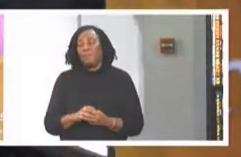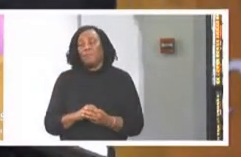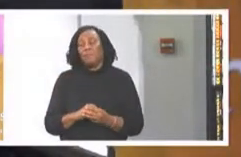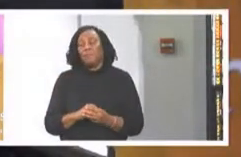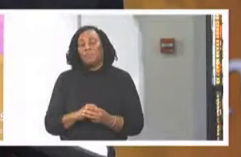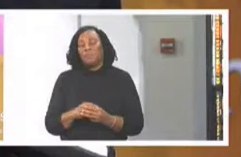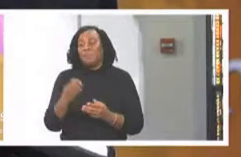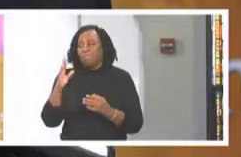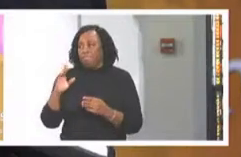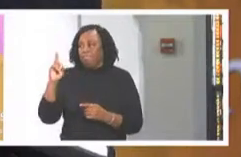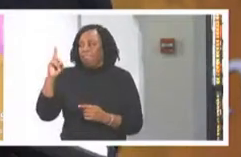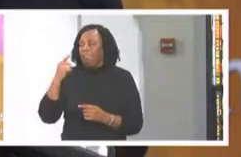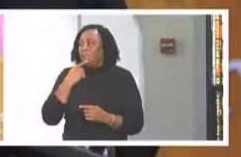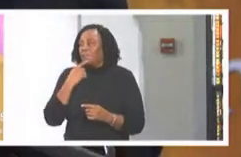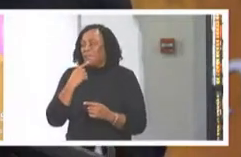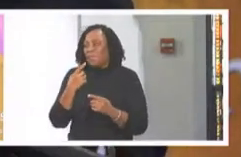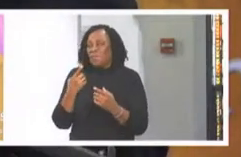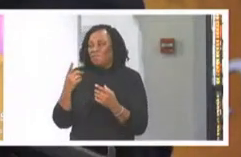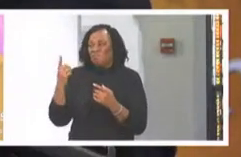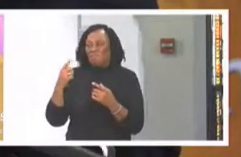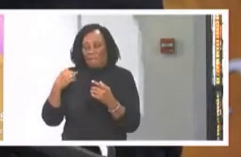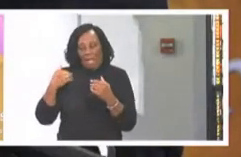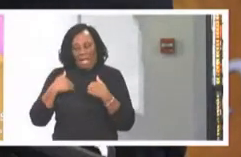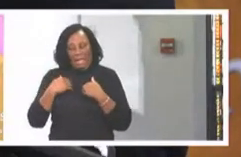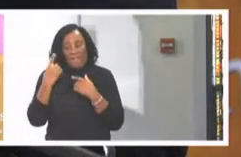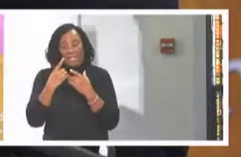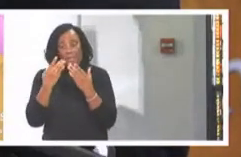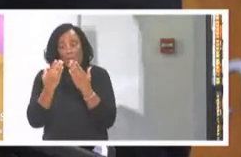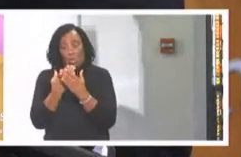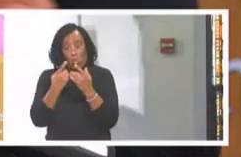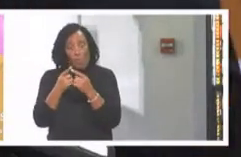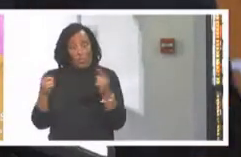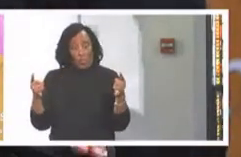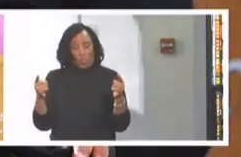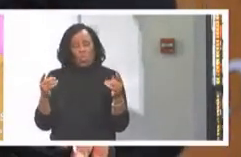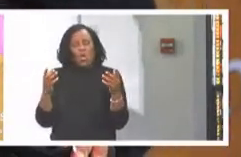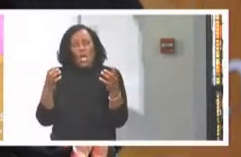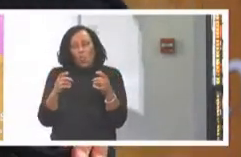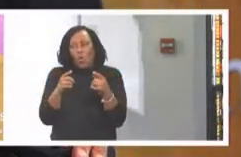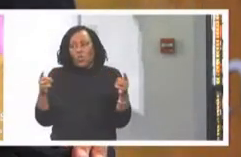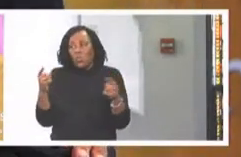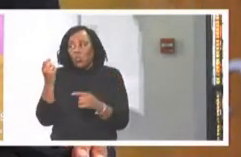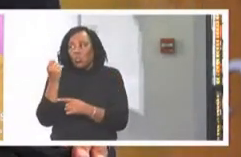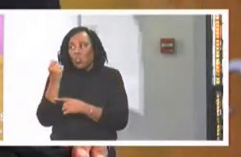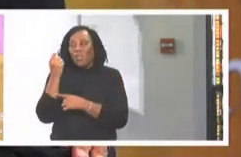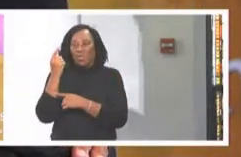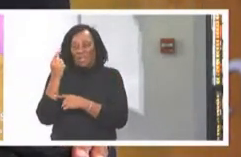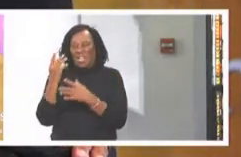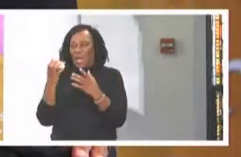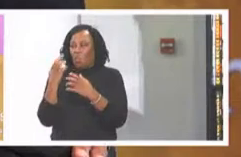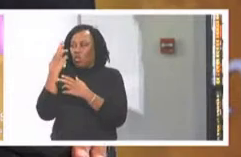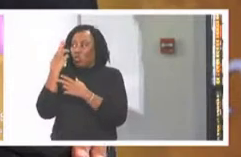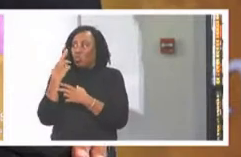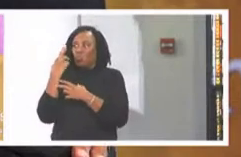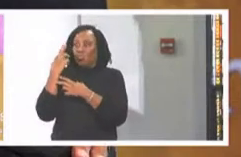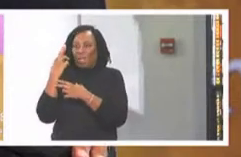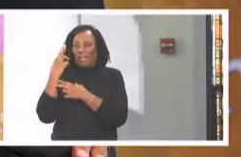God said, I've got something new for you. I want you to understand. I want you to realize the